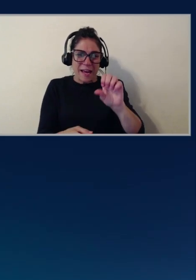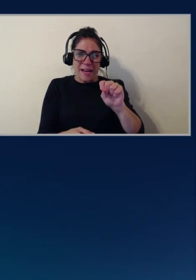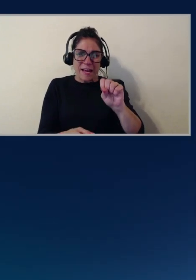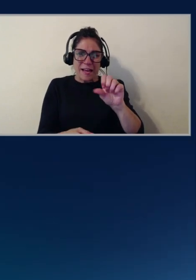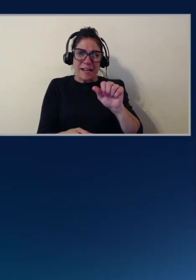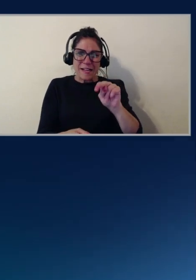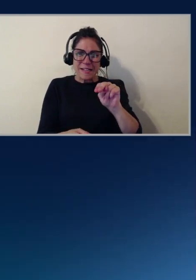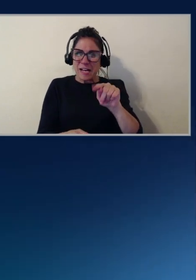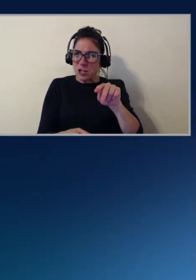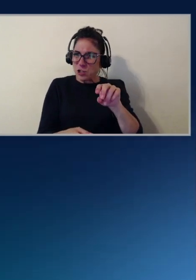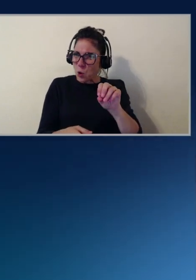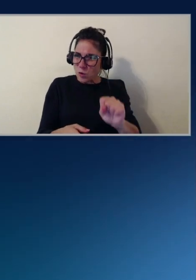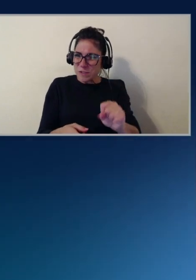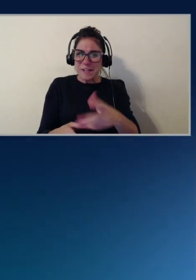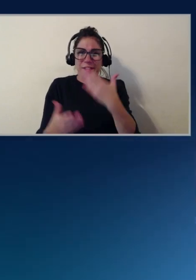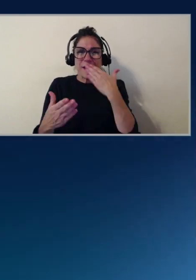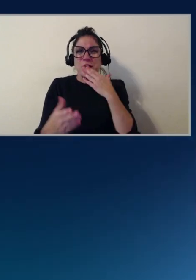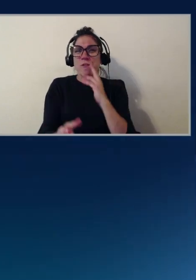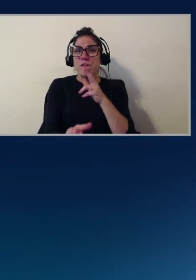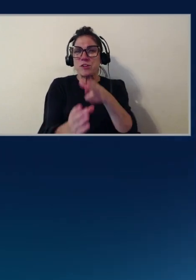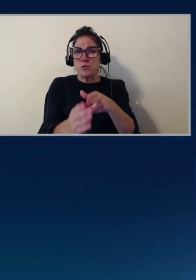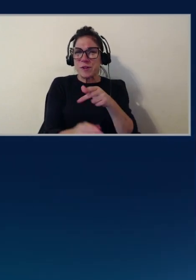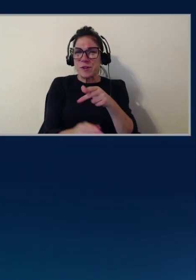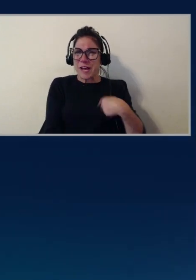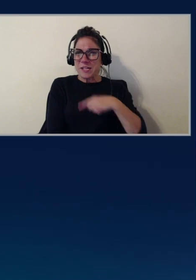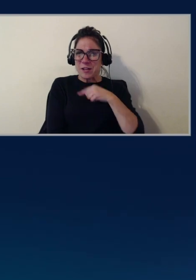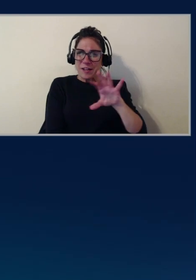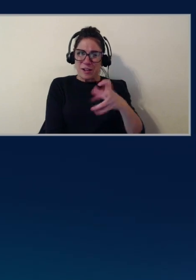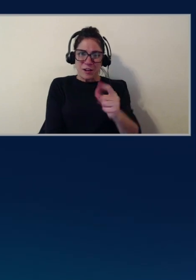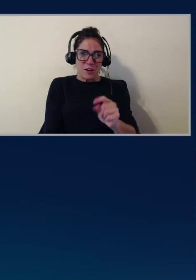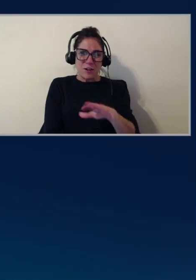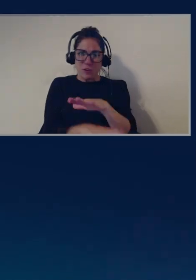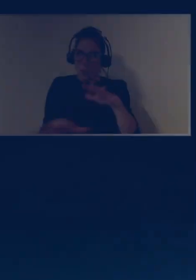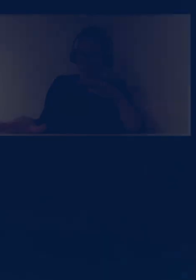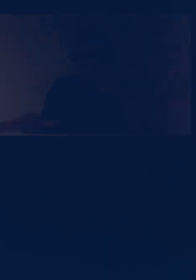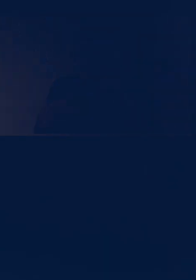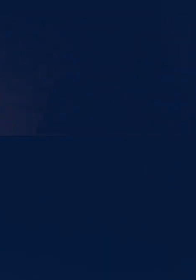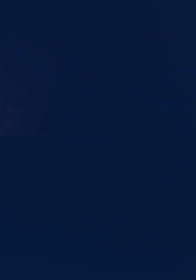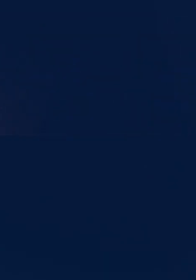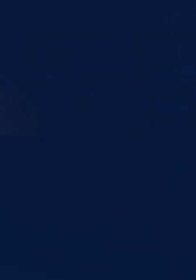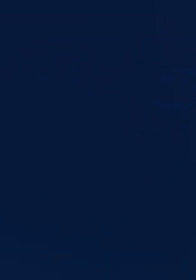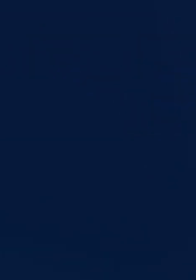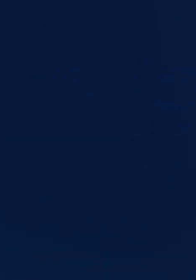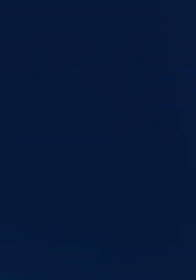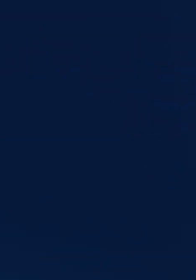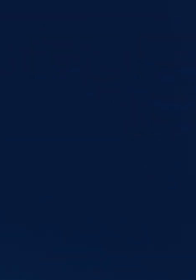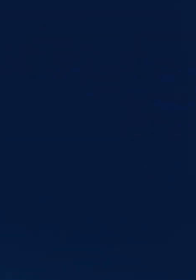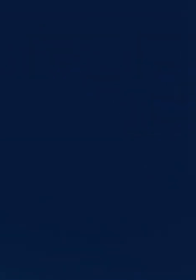Thank you for joining us here on chat. Do not go anywhere. There's more content coming right up here on AWS OnAir.